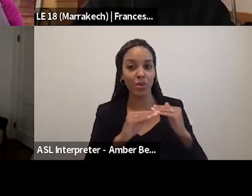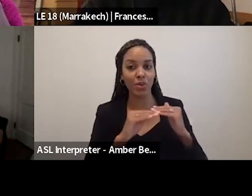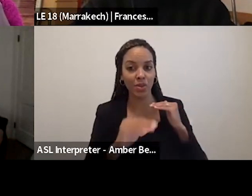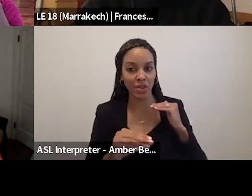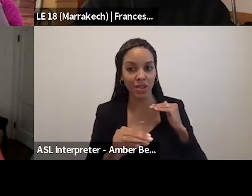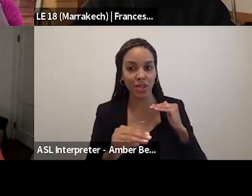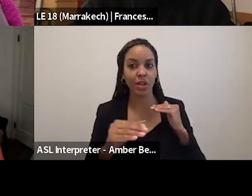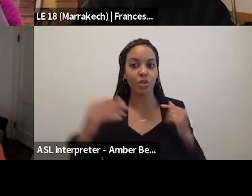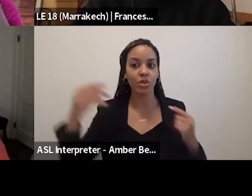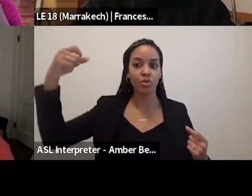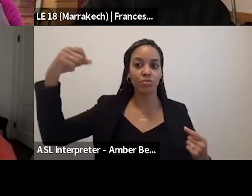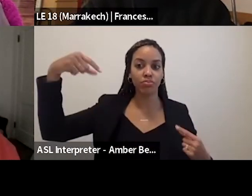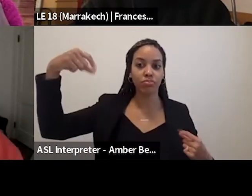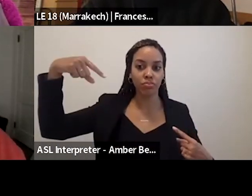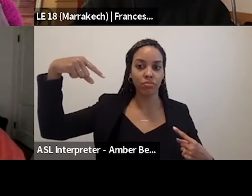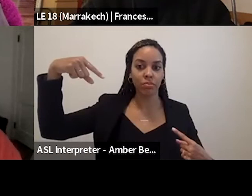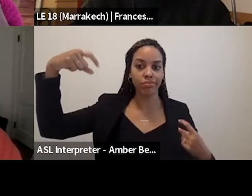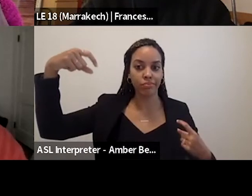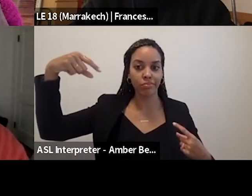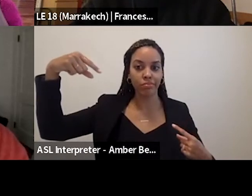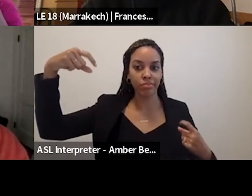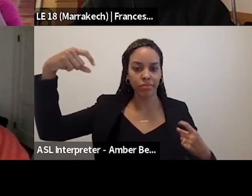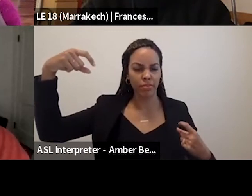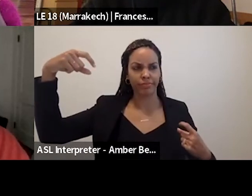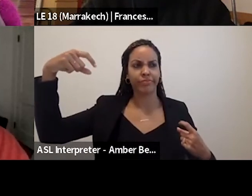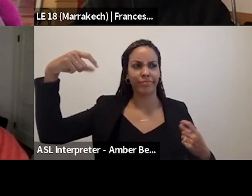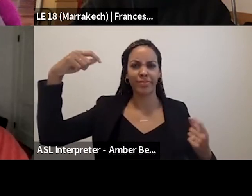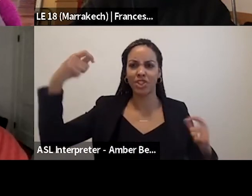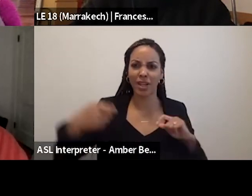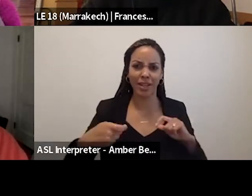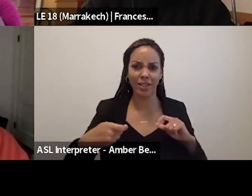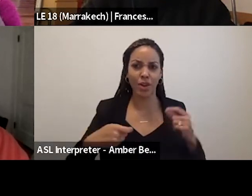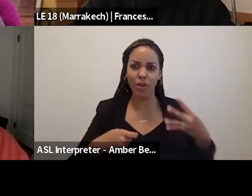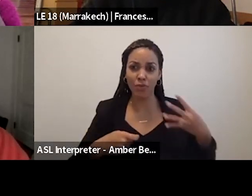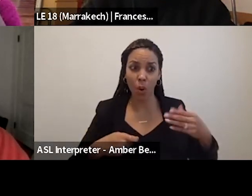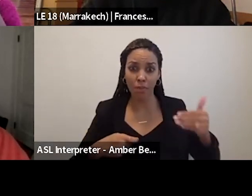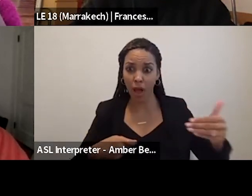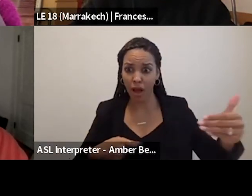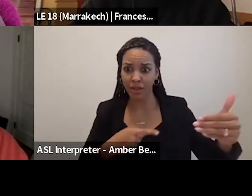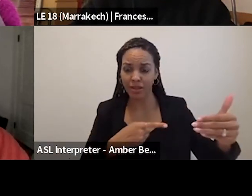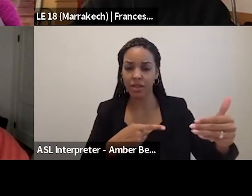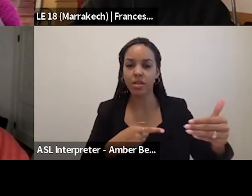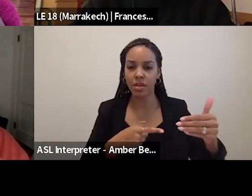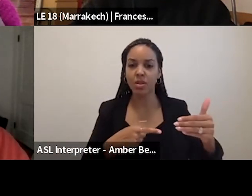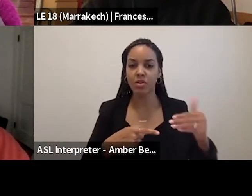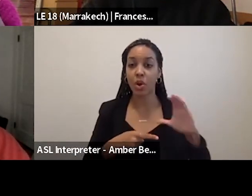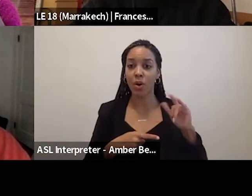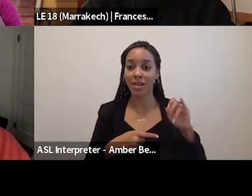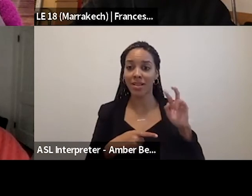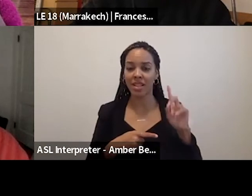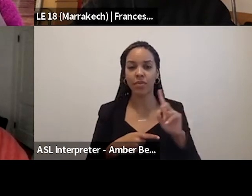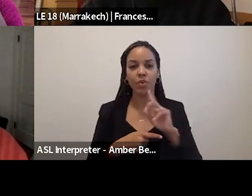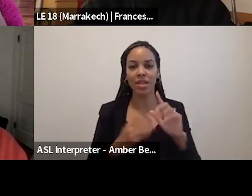has shifted by 4 blocks. So for me, Cleveland is a city of redlining, of borders and